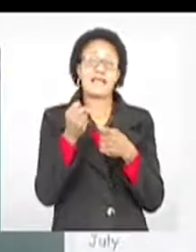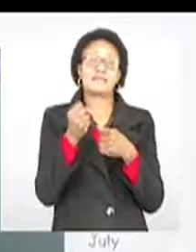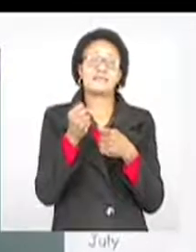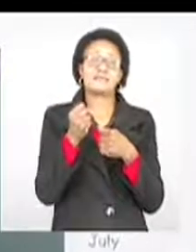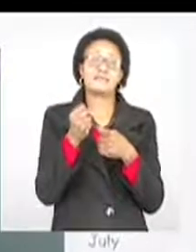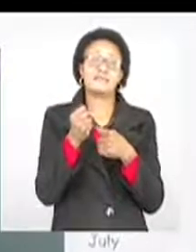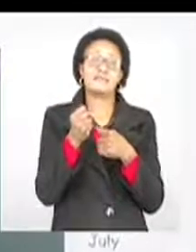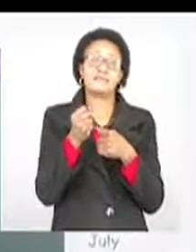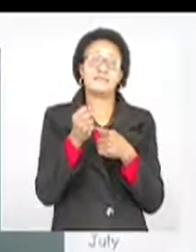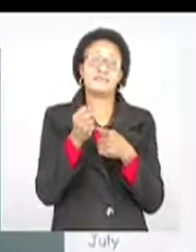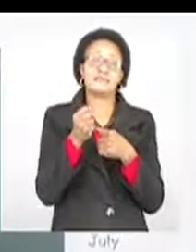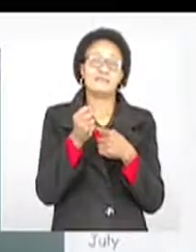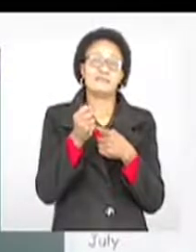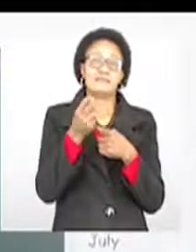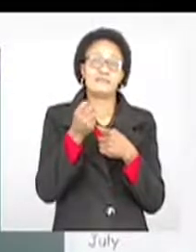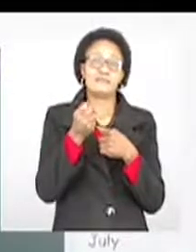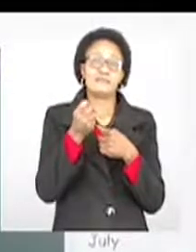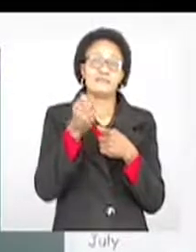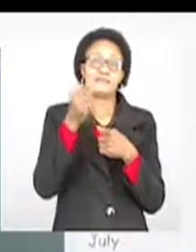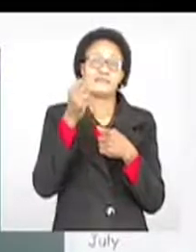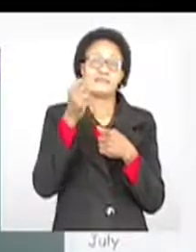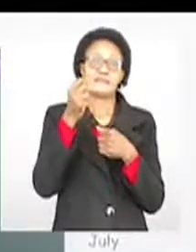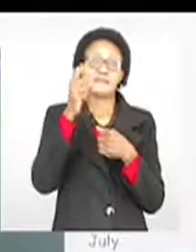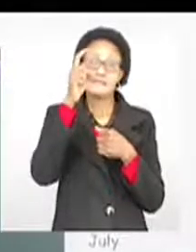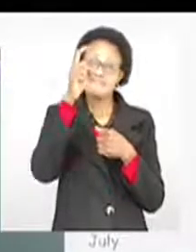the letter X makes is